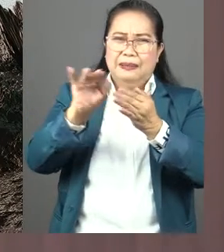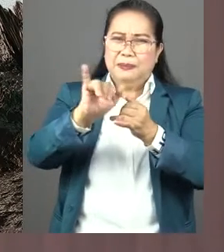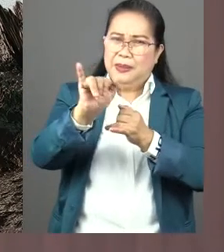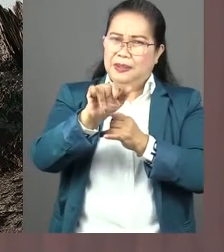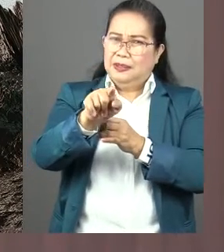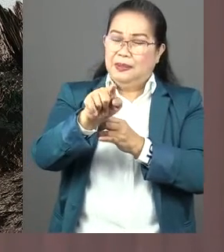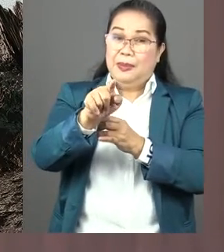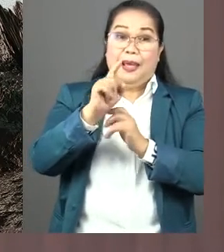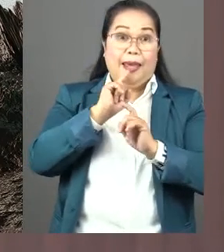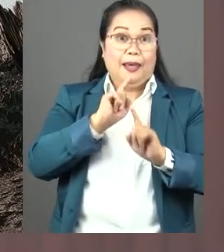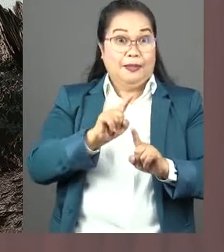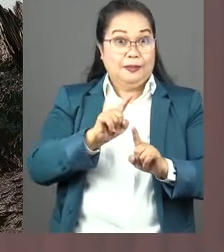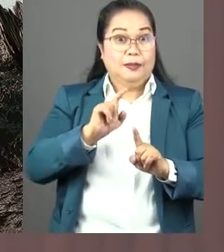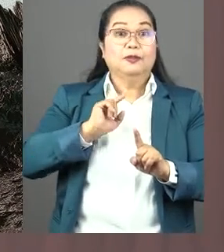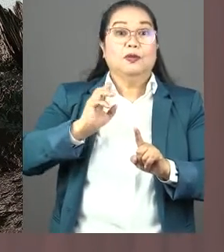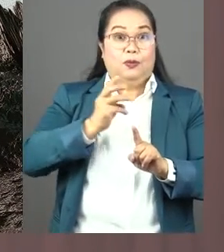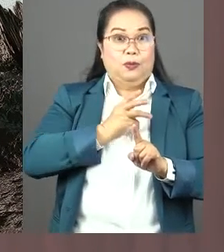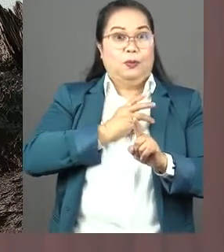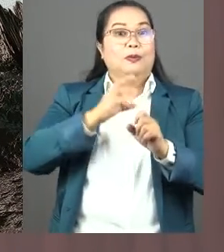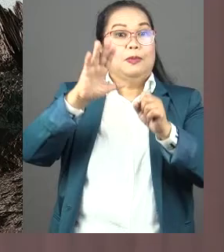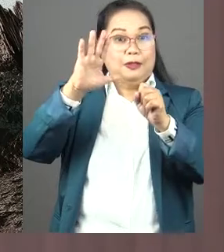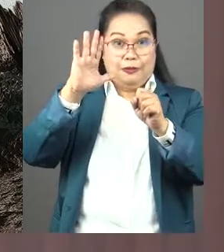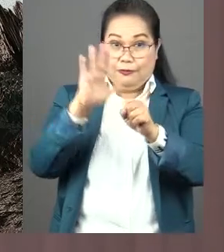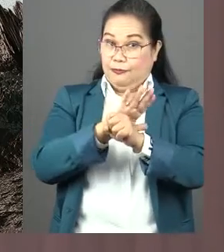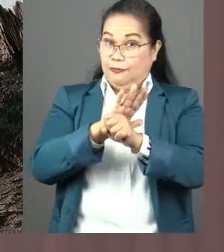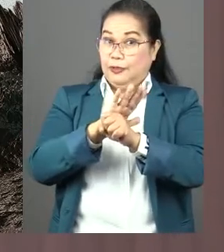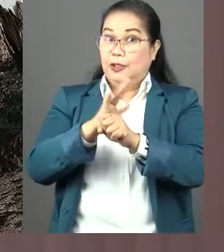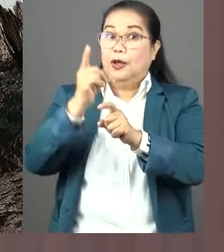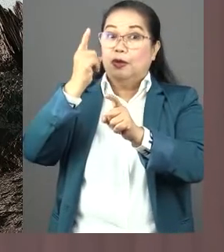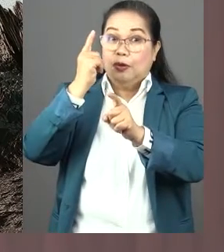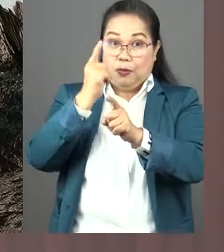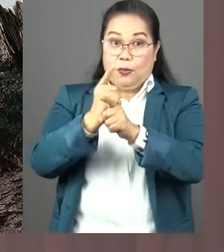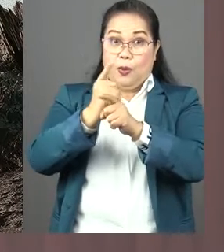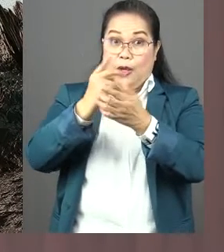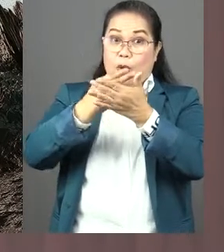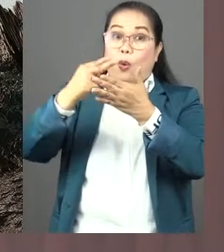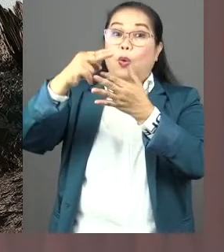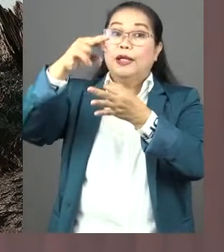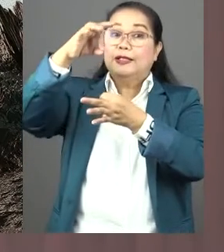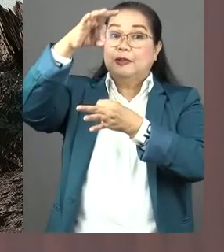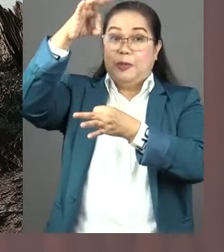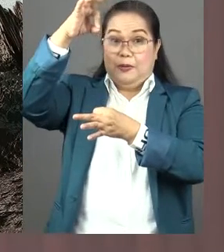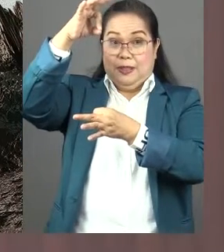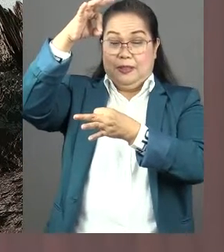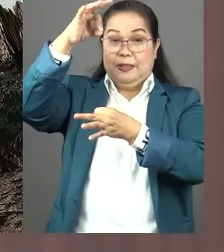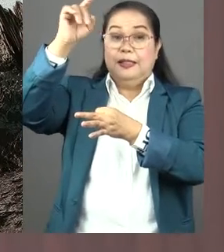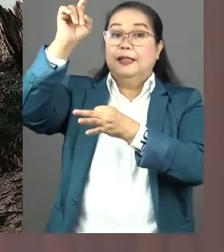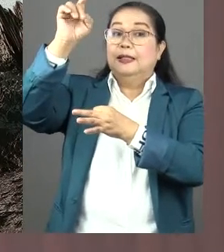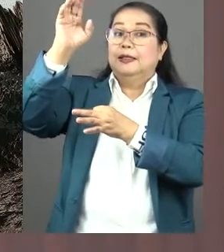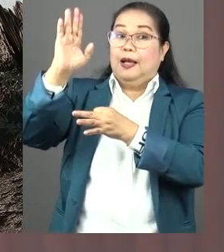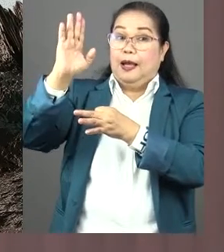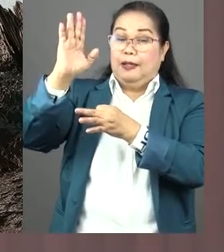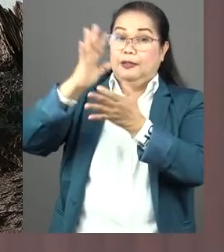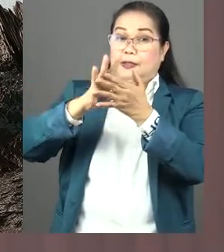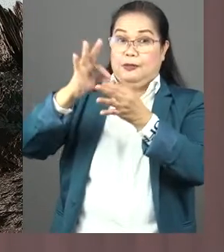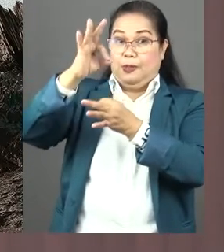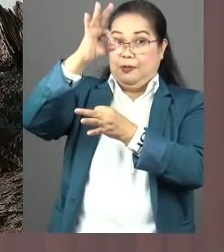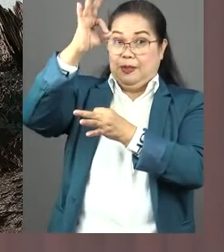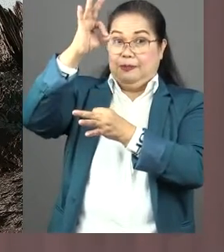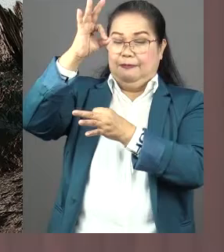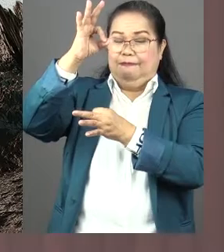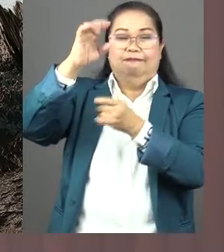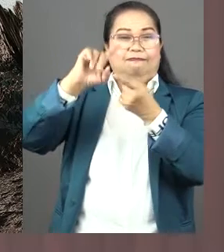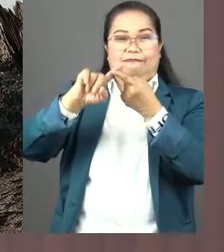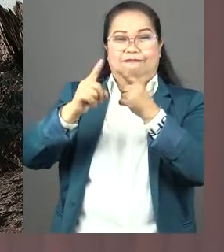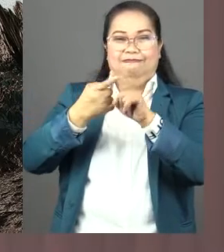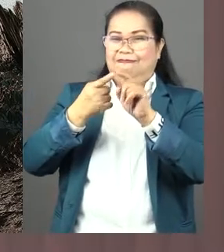answer, we must be filled with the right spirit, God's spirit. Friends,